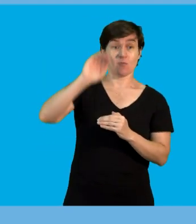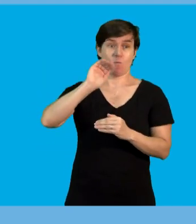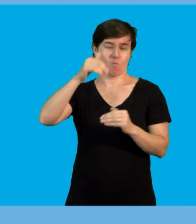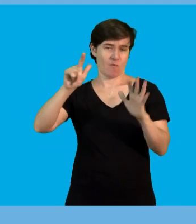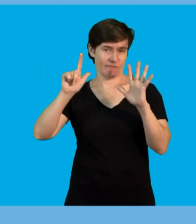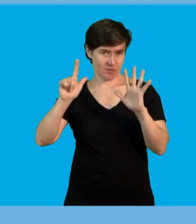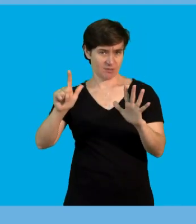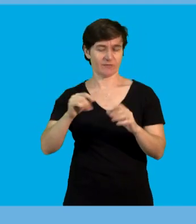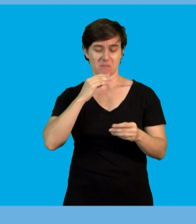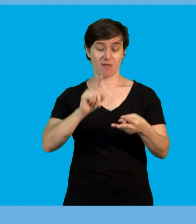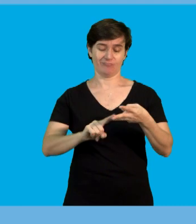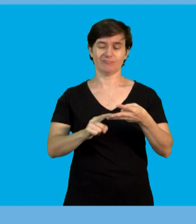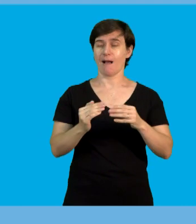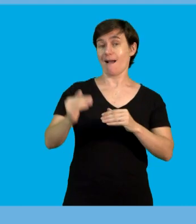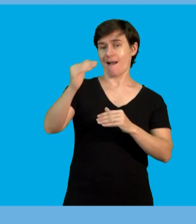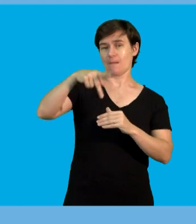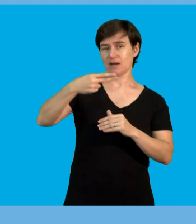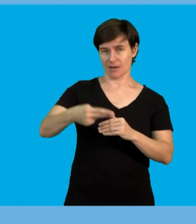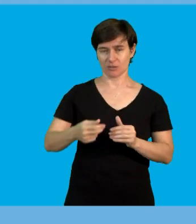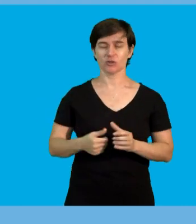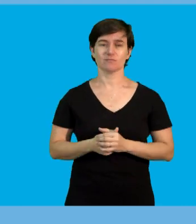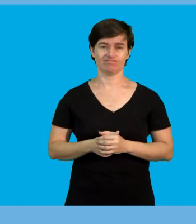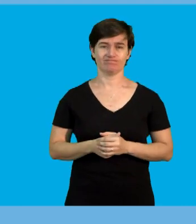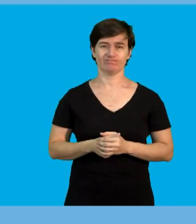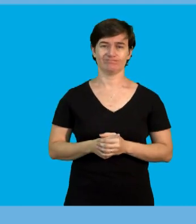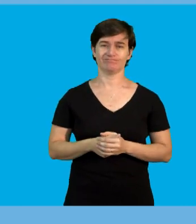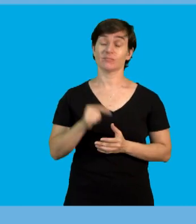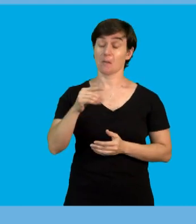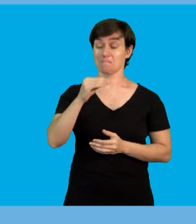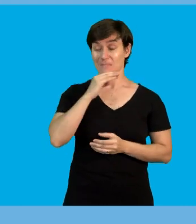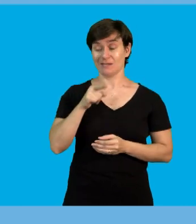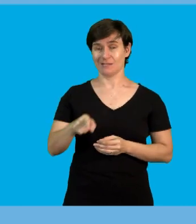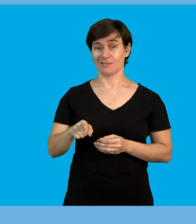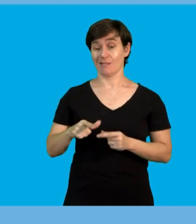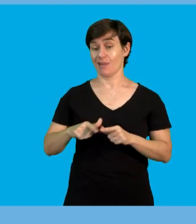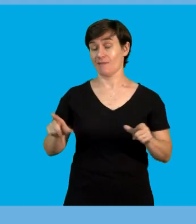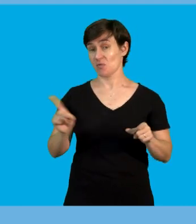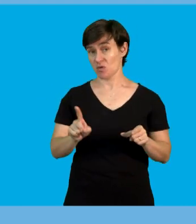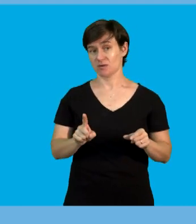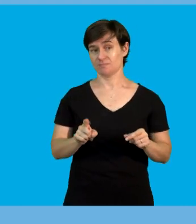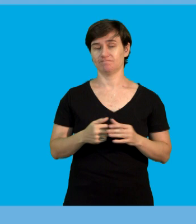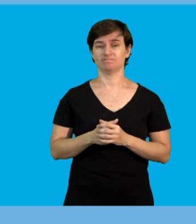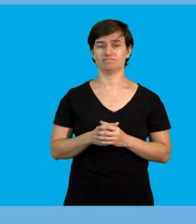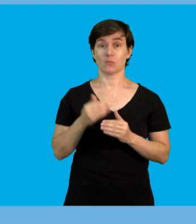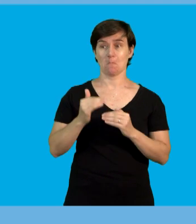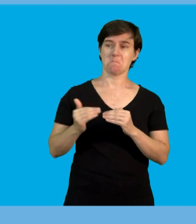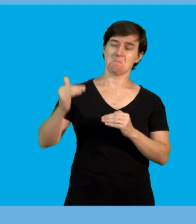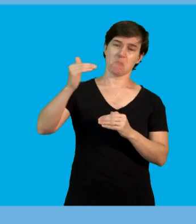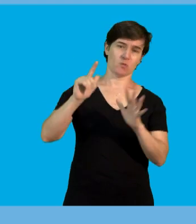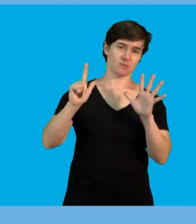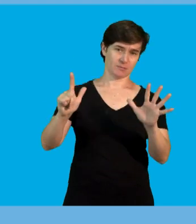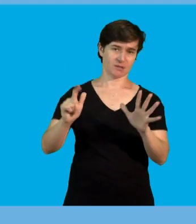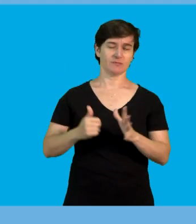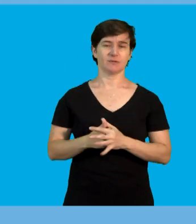So number 3, their pH is high, which means the pH